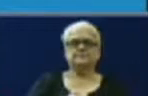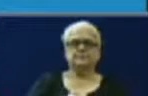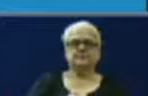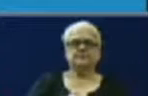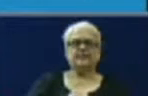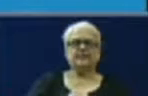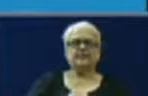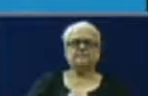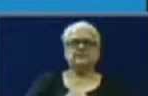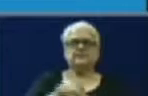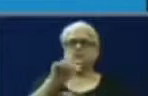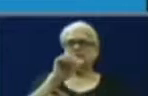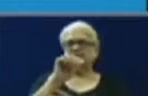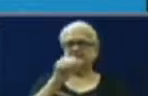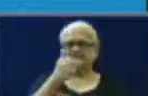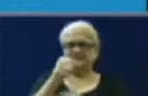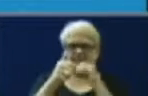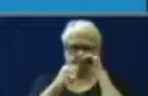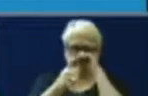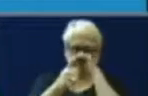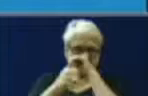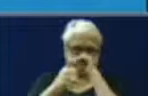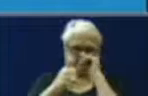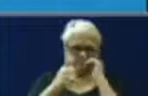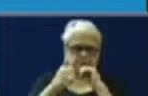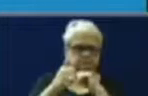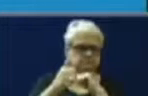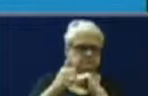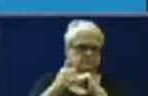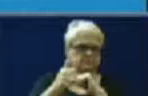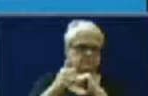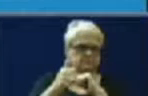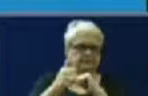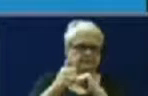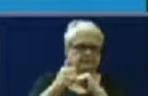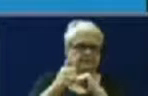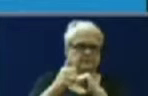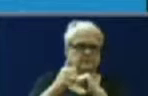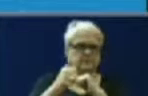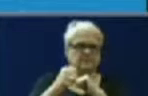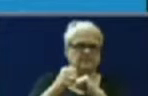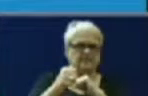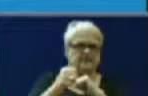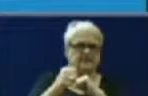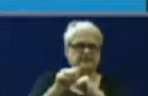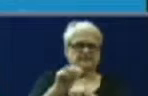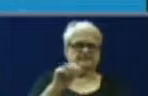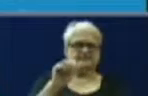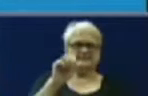we have 10 of them throughout the communities and the neighborhood places. They really put the boots to the ground,